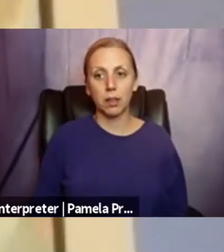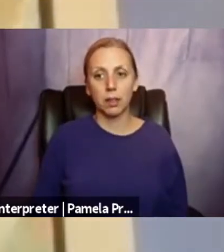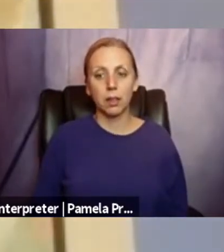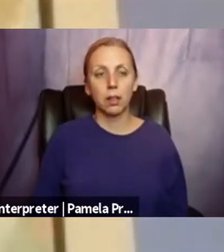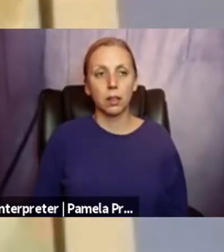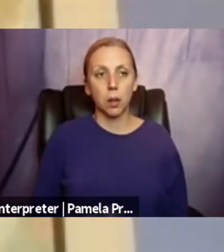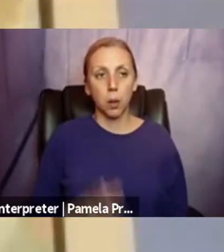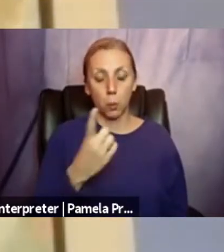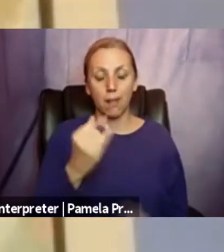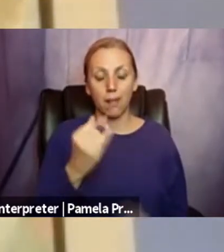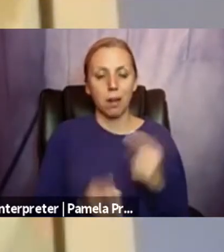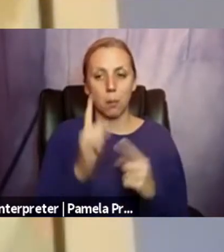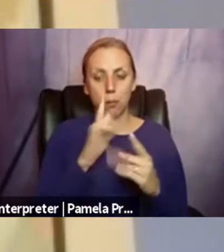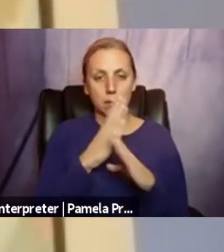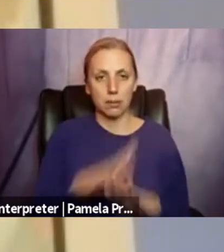silence.